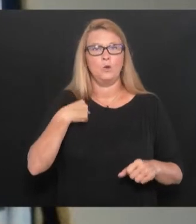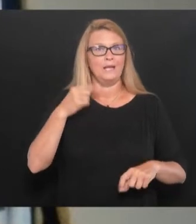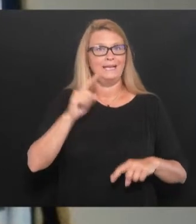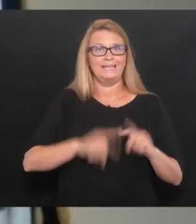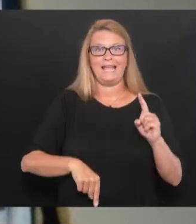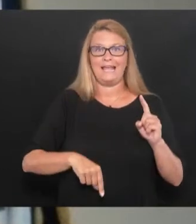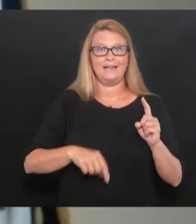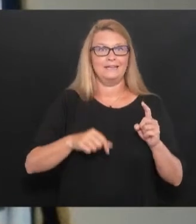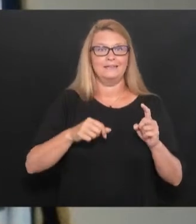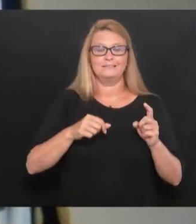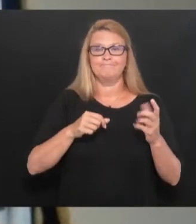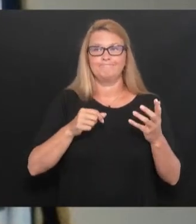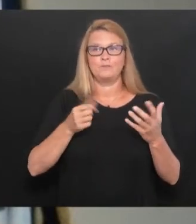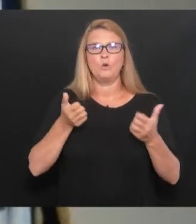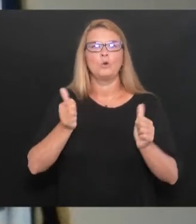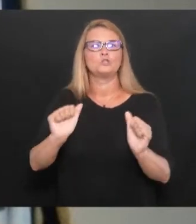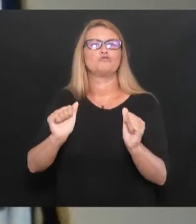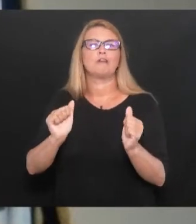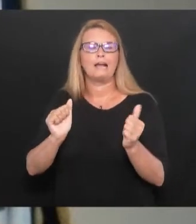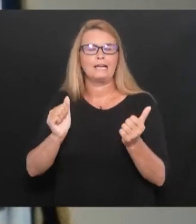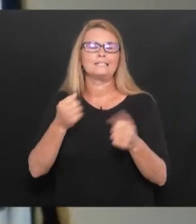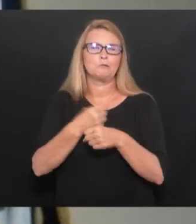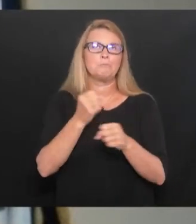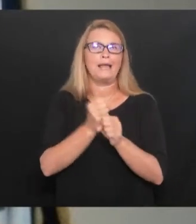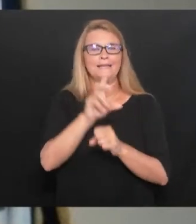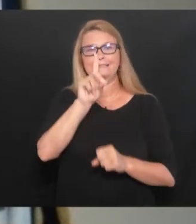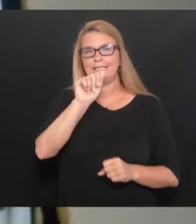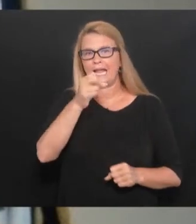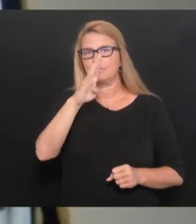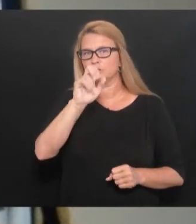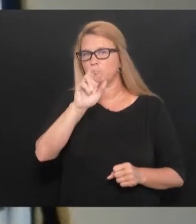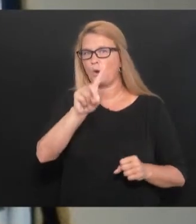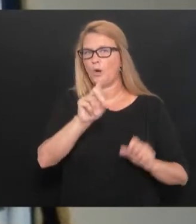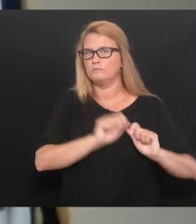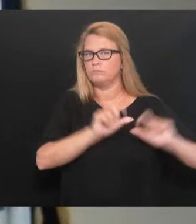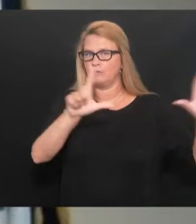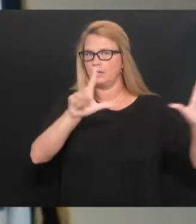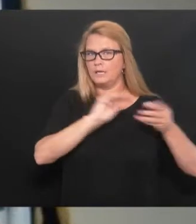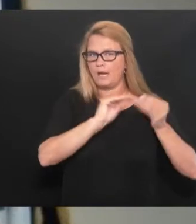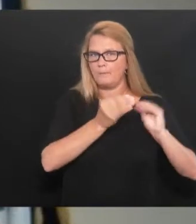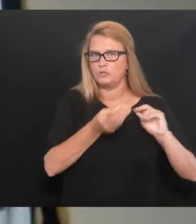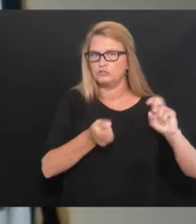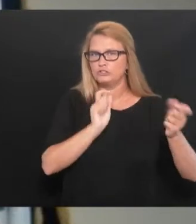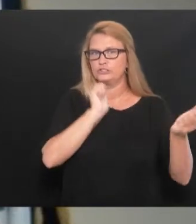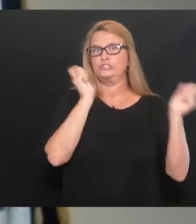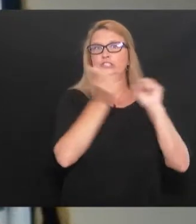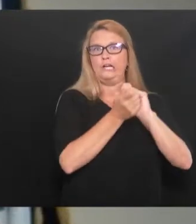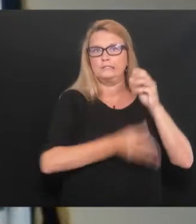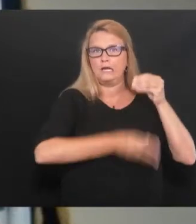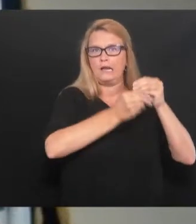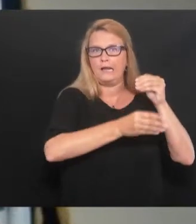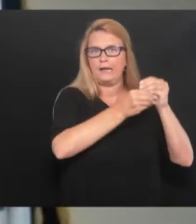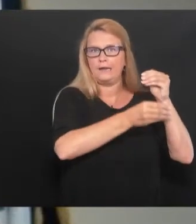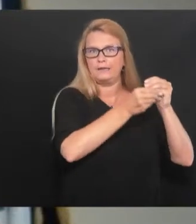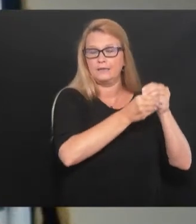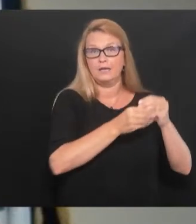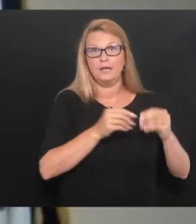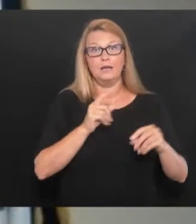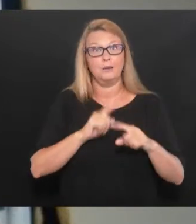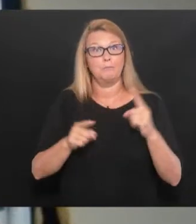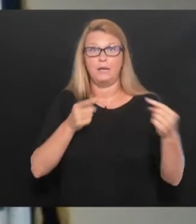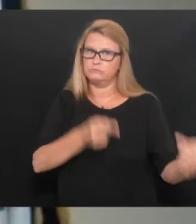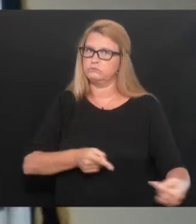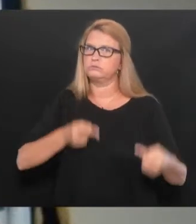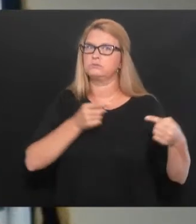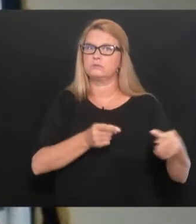those. We're trying to update those more quickly, but it's a very labor-intensive process to do that. So,